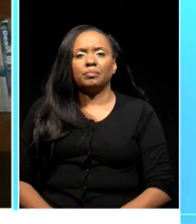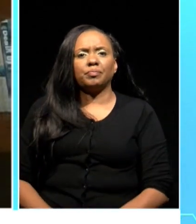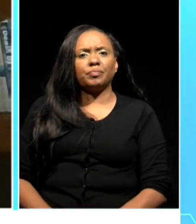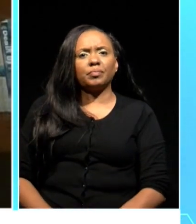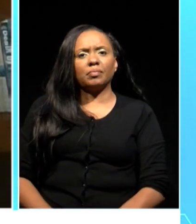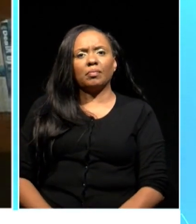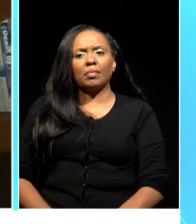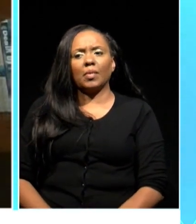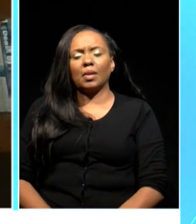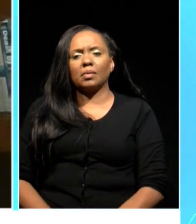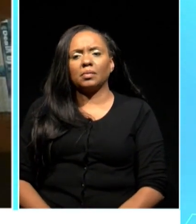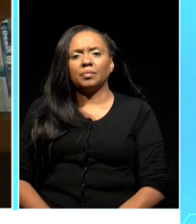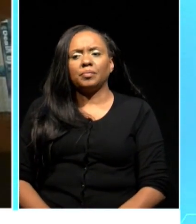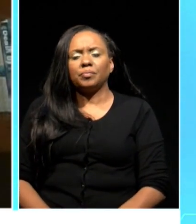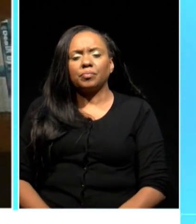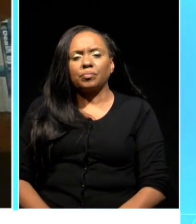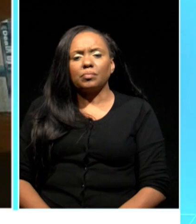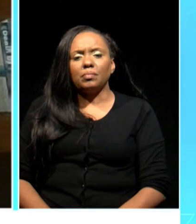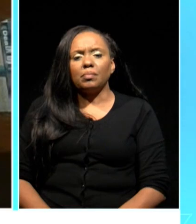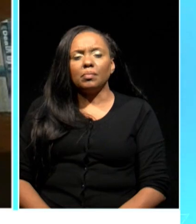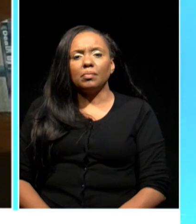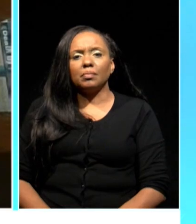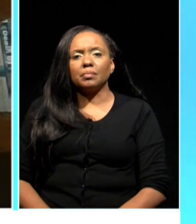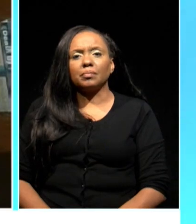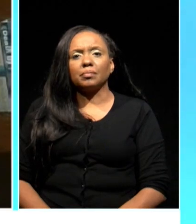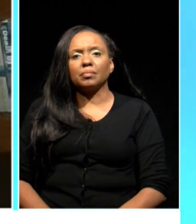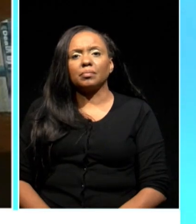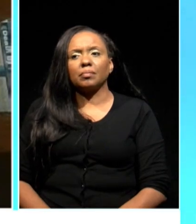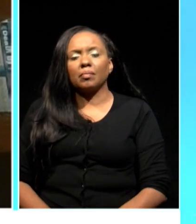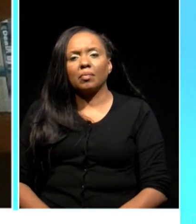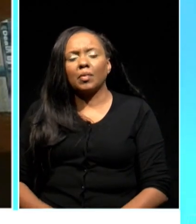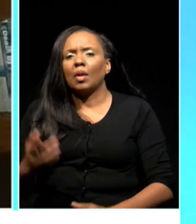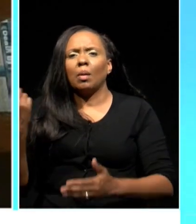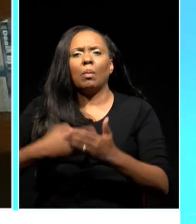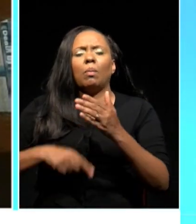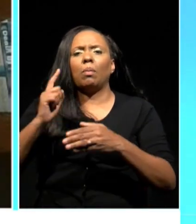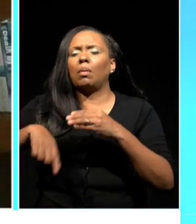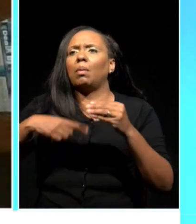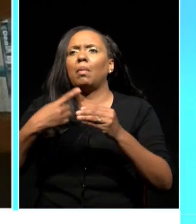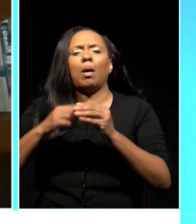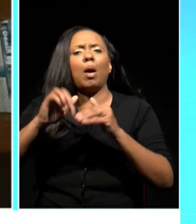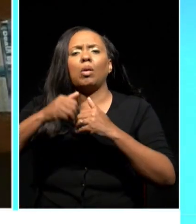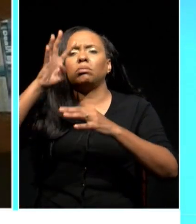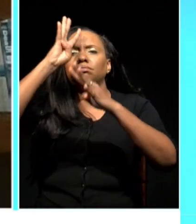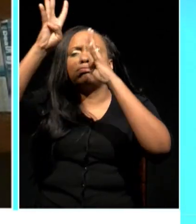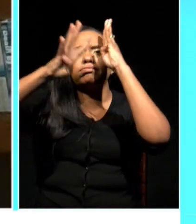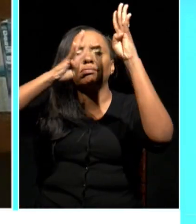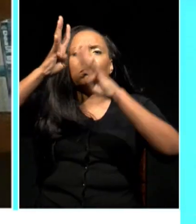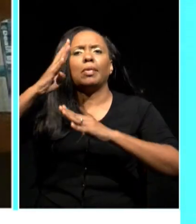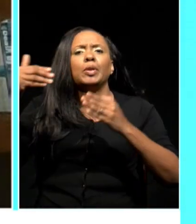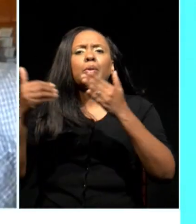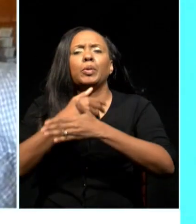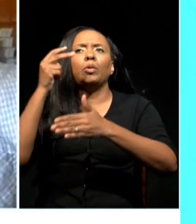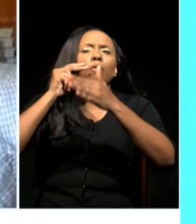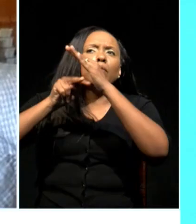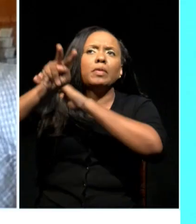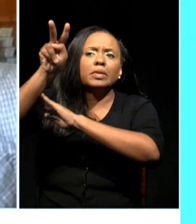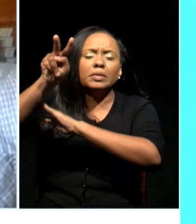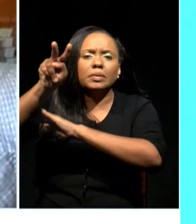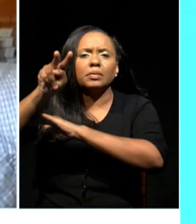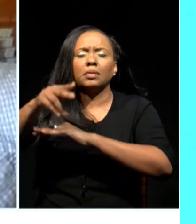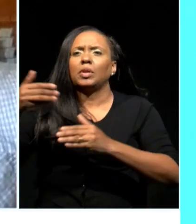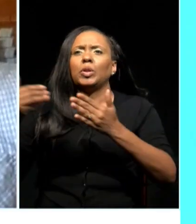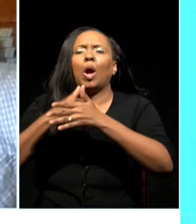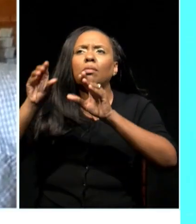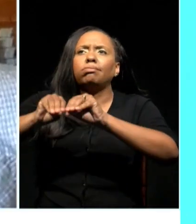craft a social democratic vision for the 21st century, and they have not been able to do that. So part of